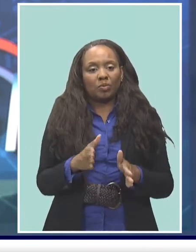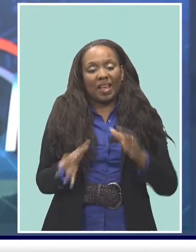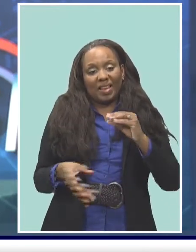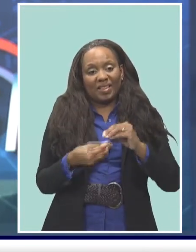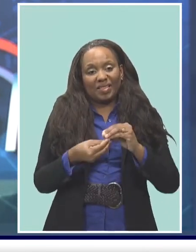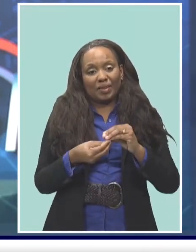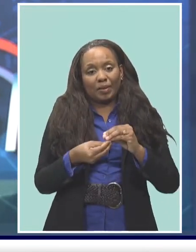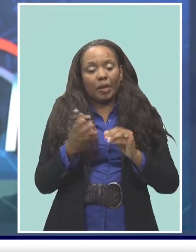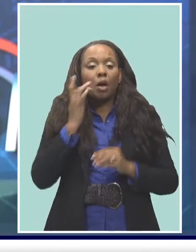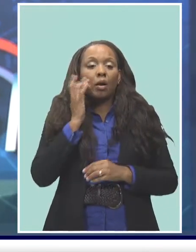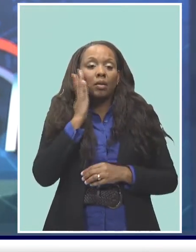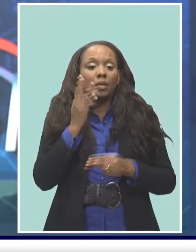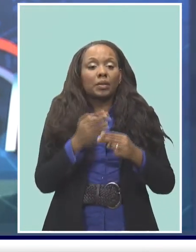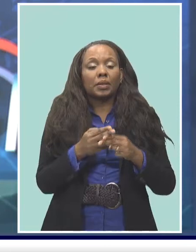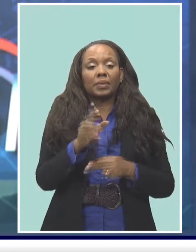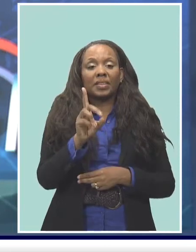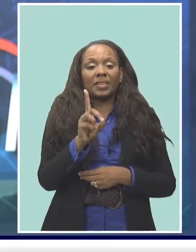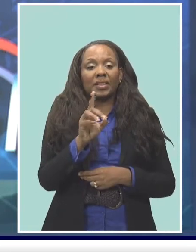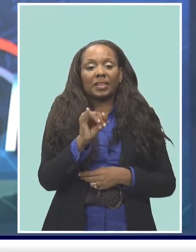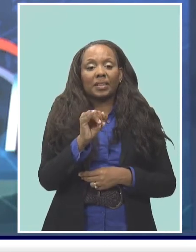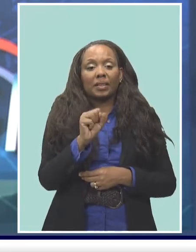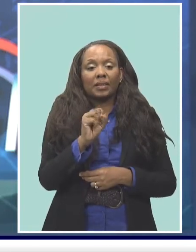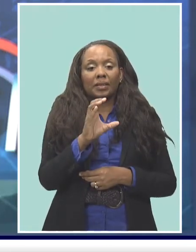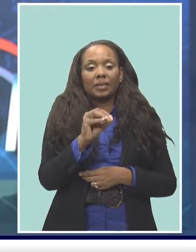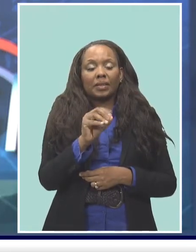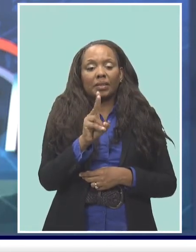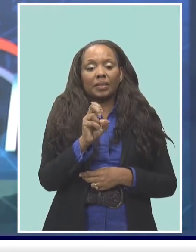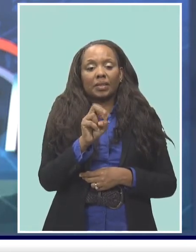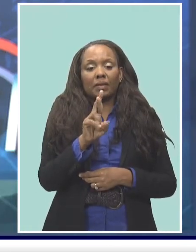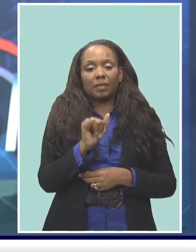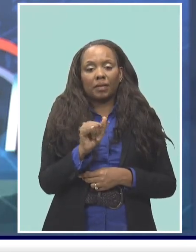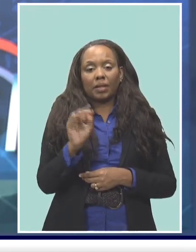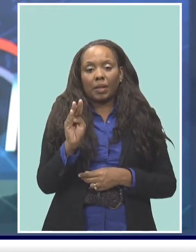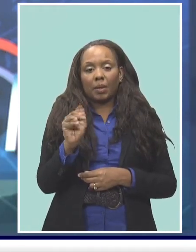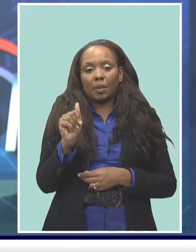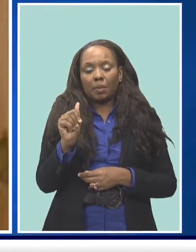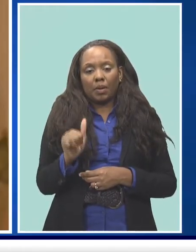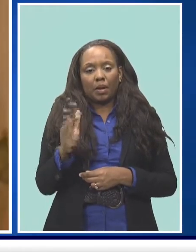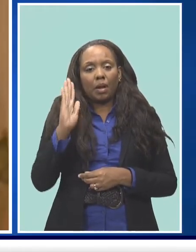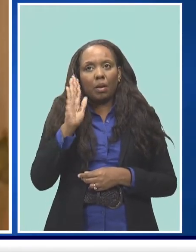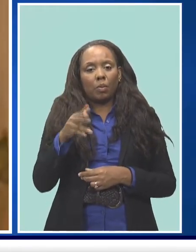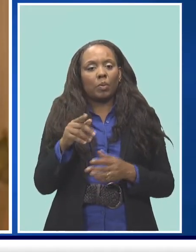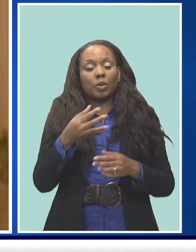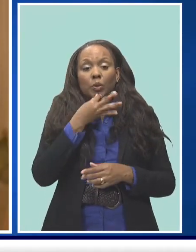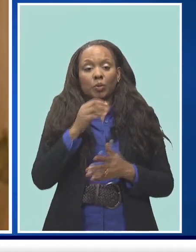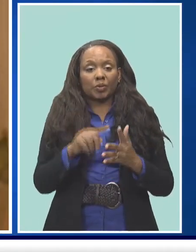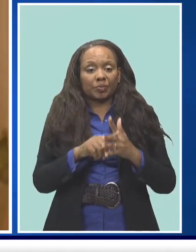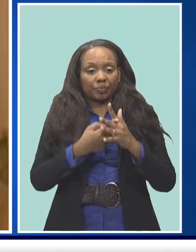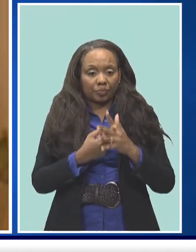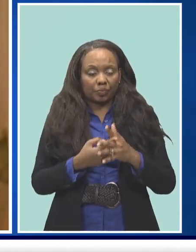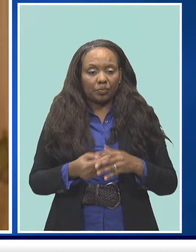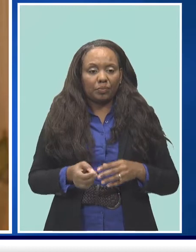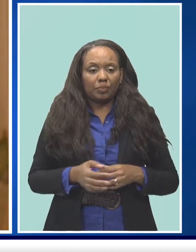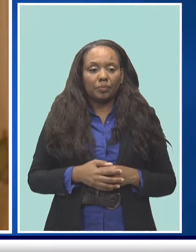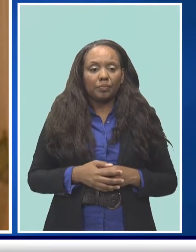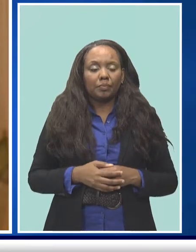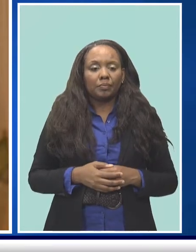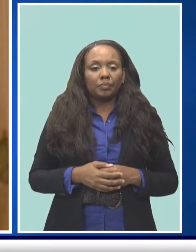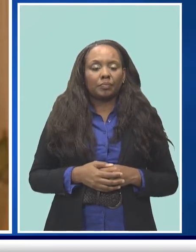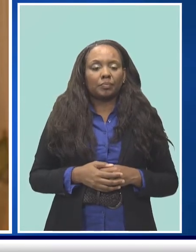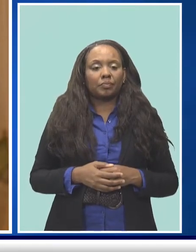are at an advanced stage and likely to get underway in the coming year. It also includes the construction of a